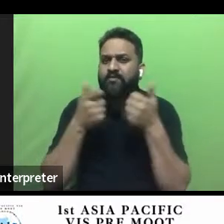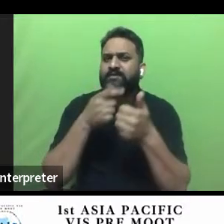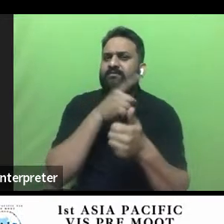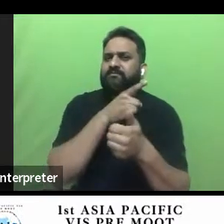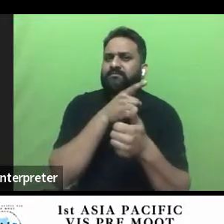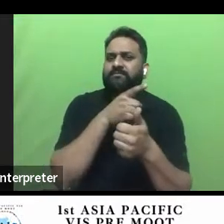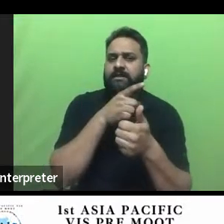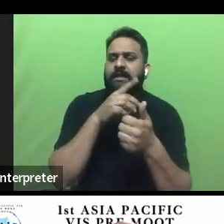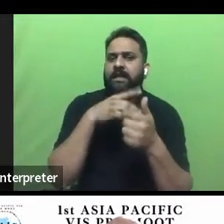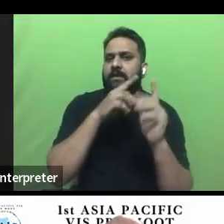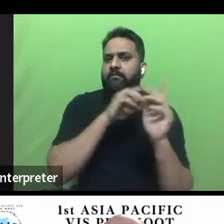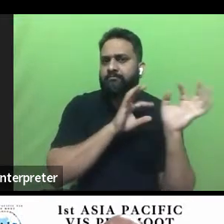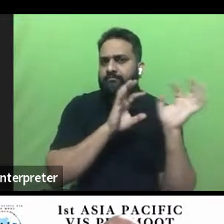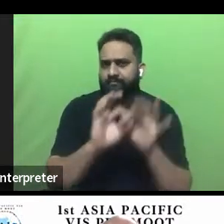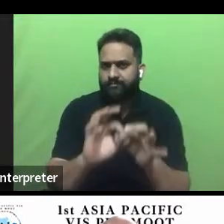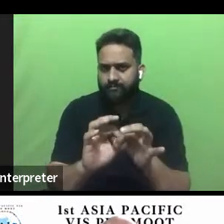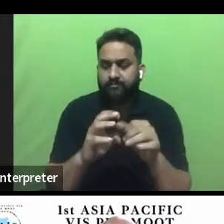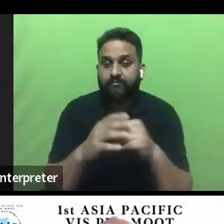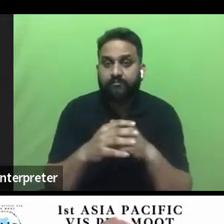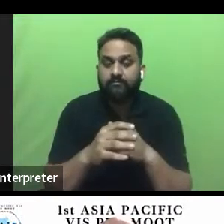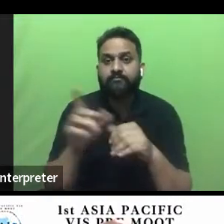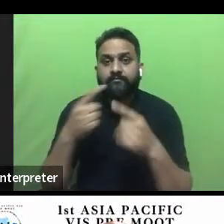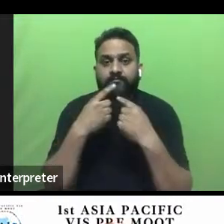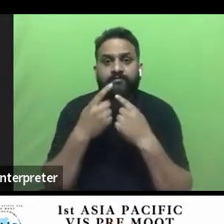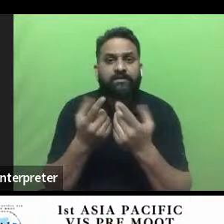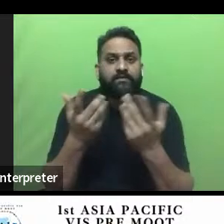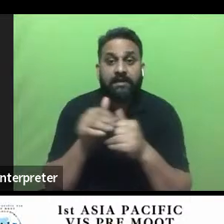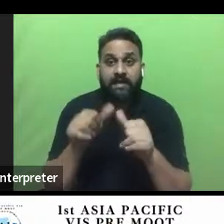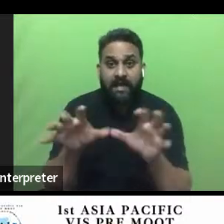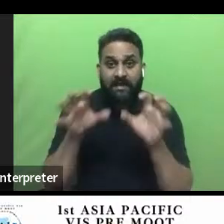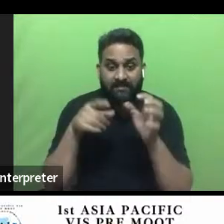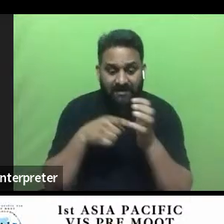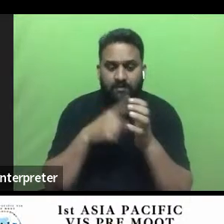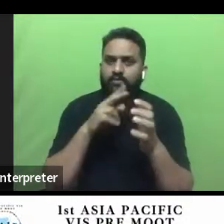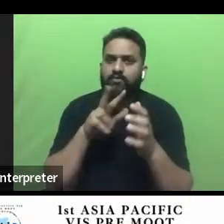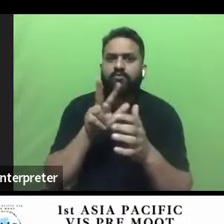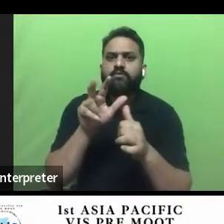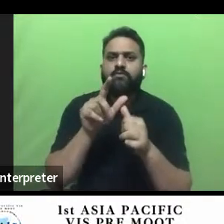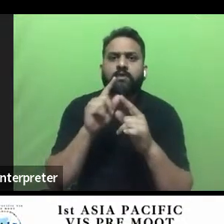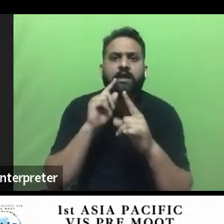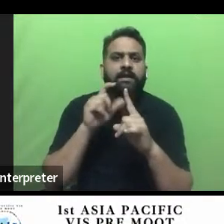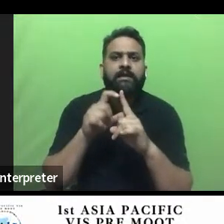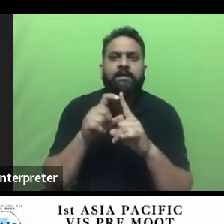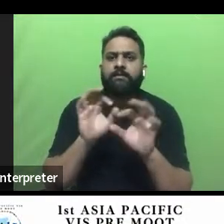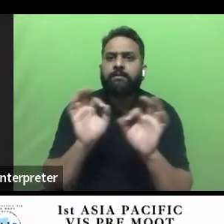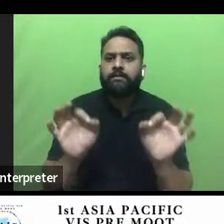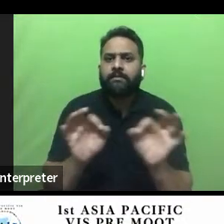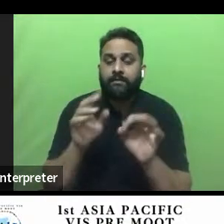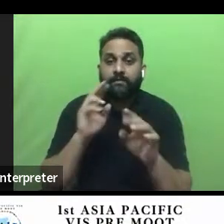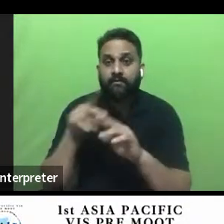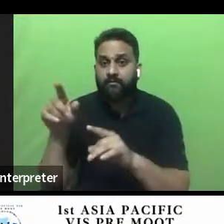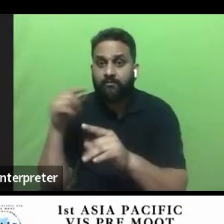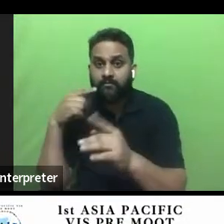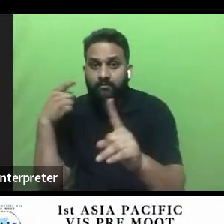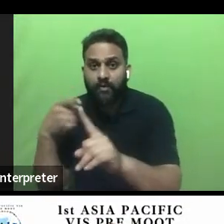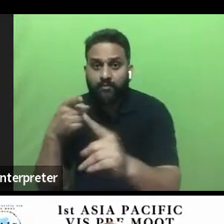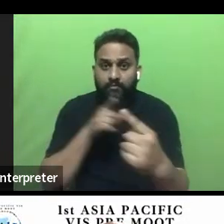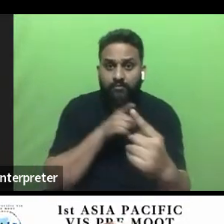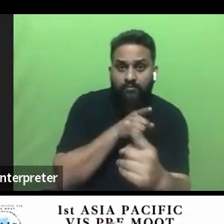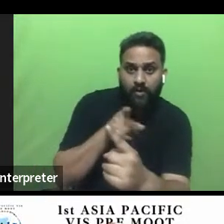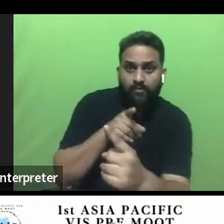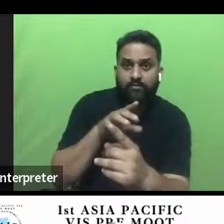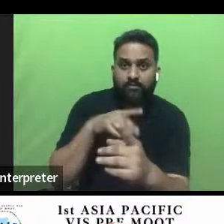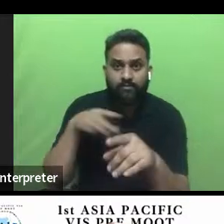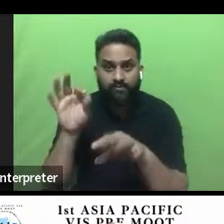citing, or the said agreement is not valid under the law to which the parties have subjected it, which is the express choice of